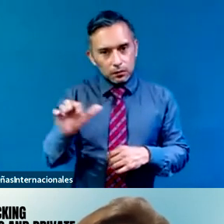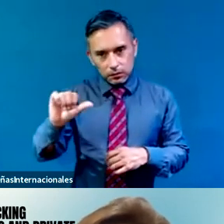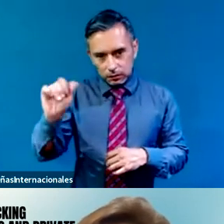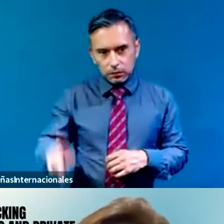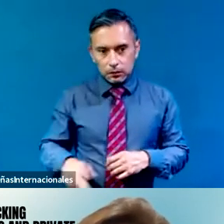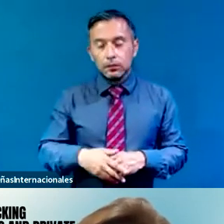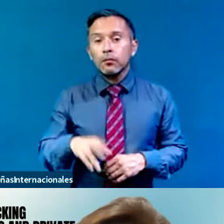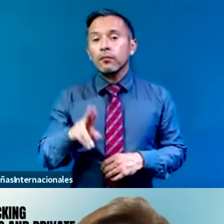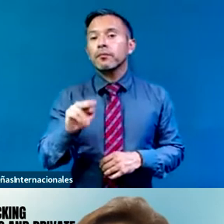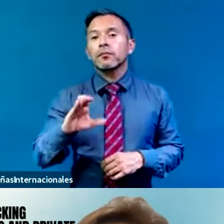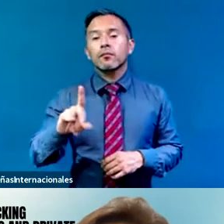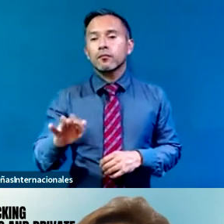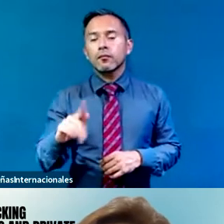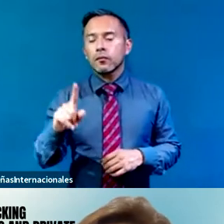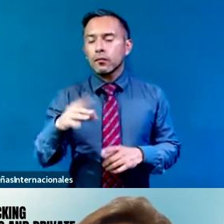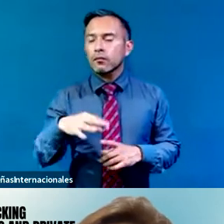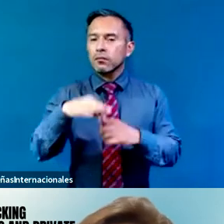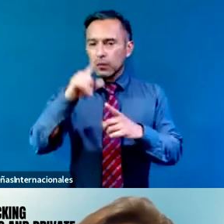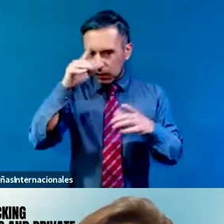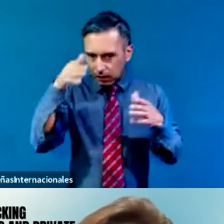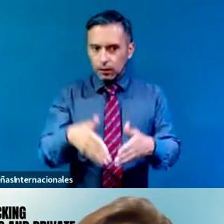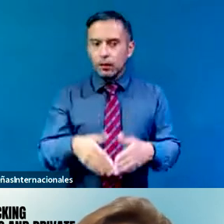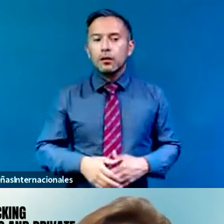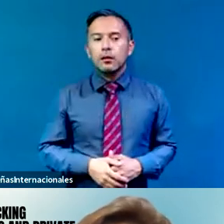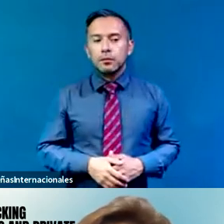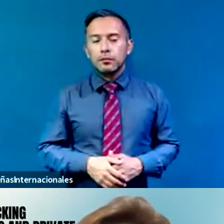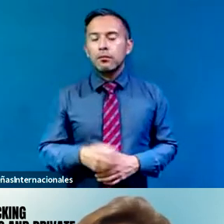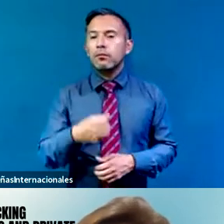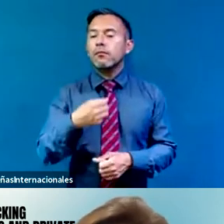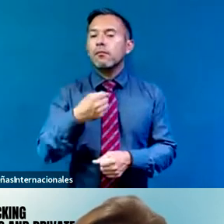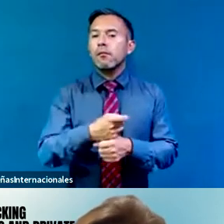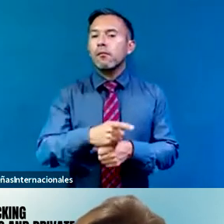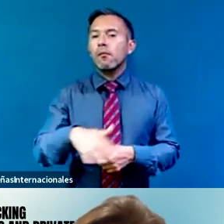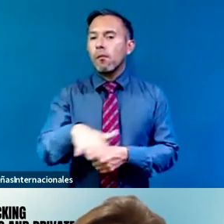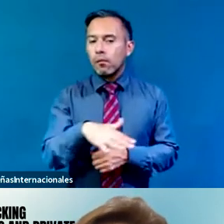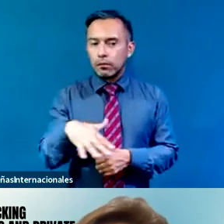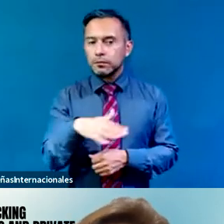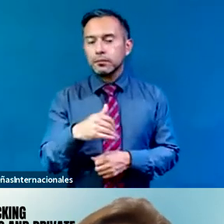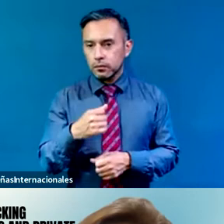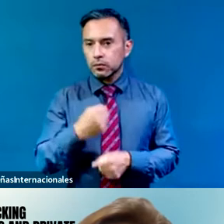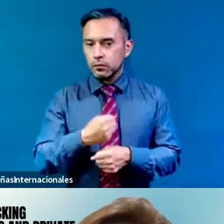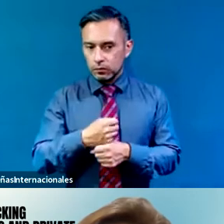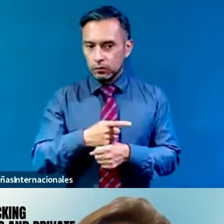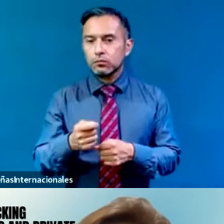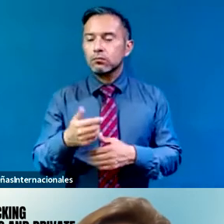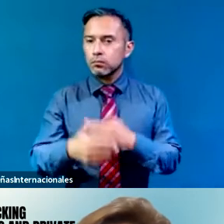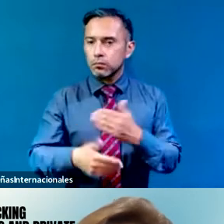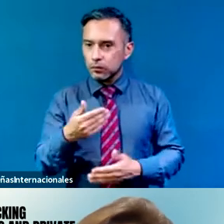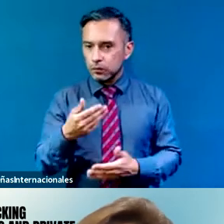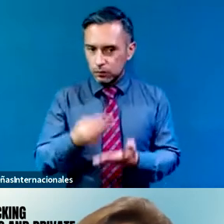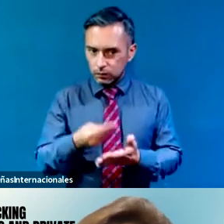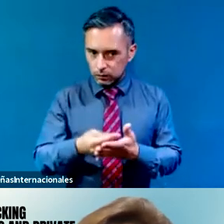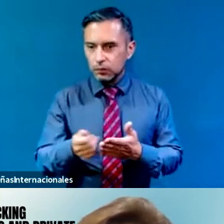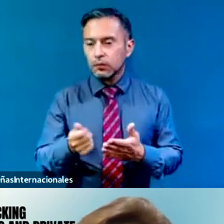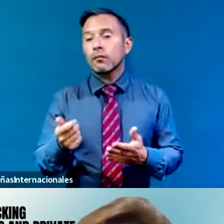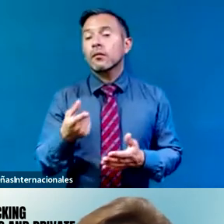local fiscal space for gender-responsive economic development, increasing access to capital for women enterprises, and access to digital